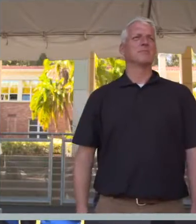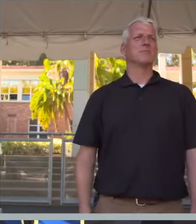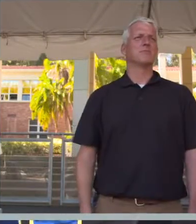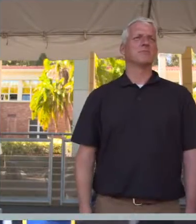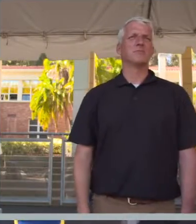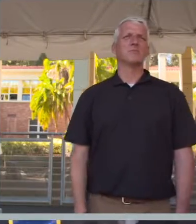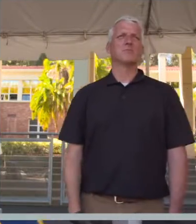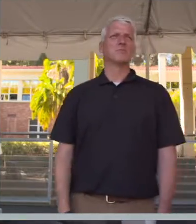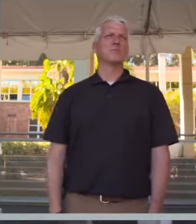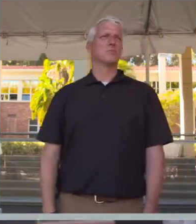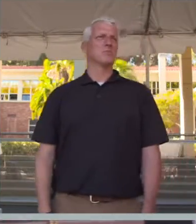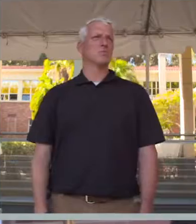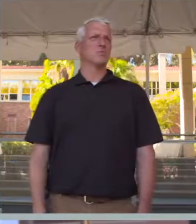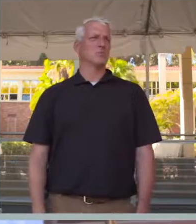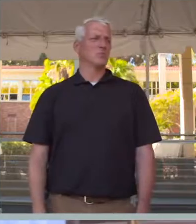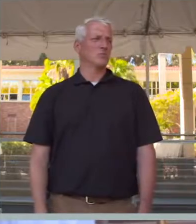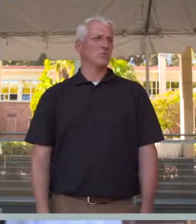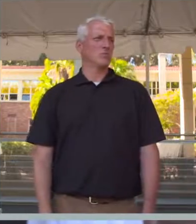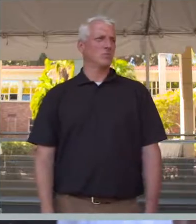Eugene Zhong.